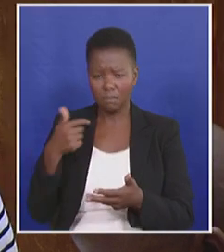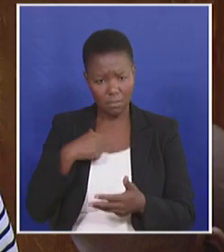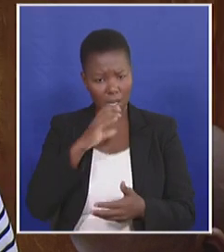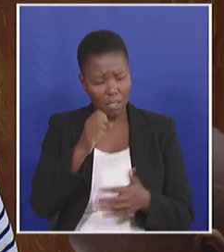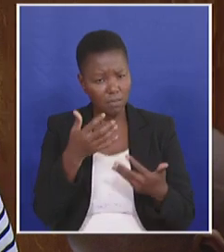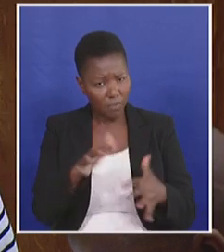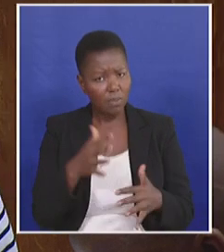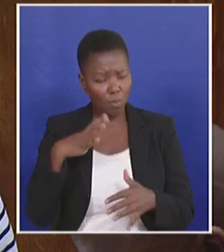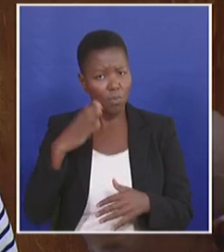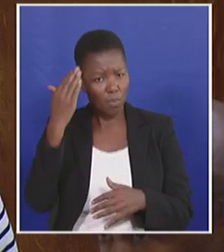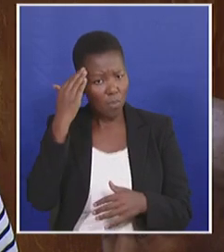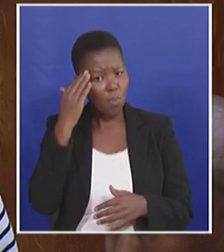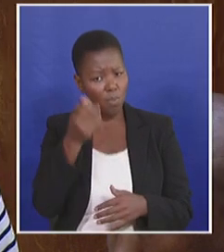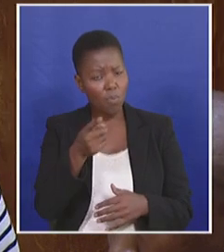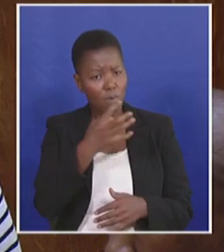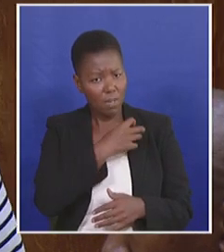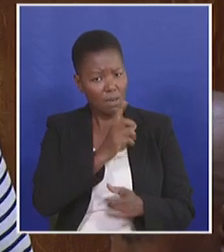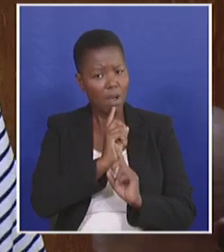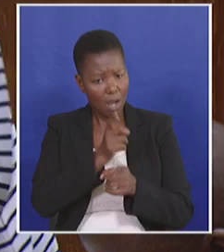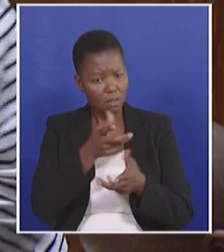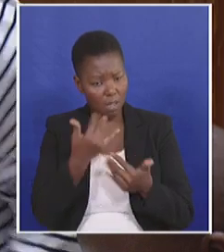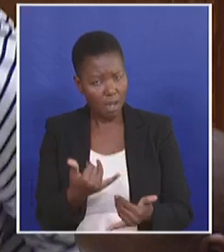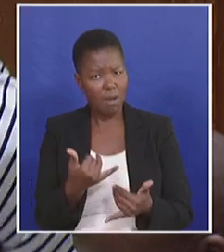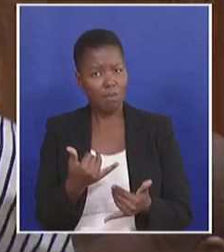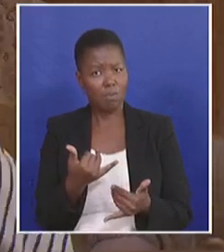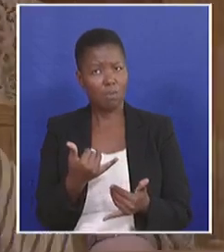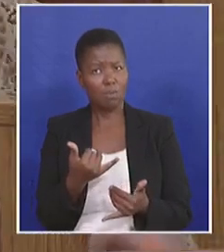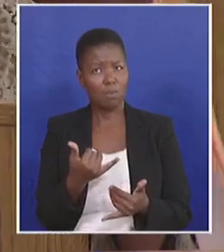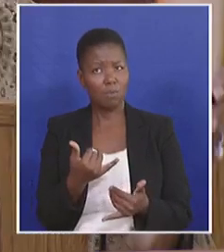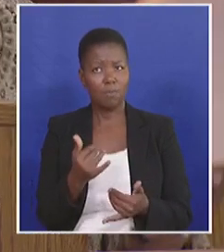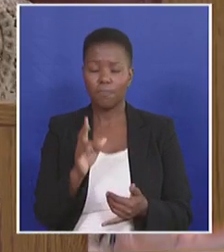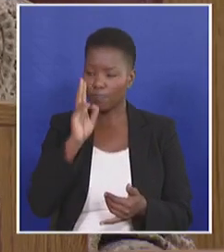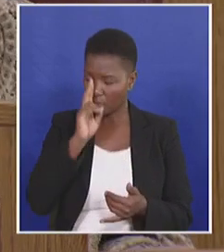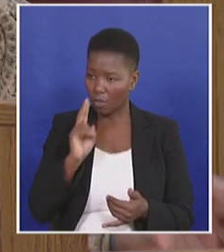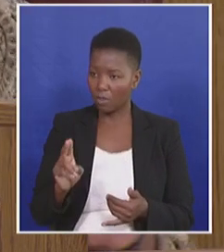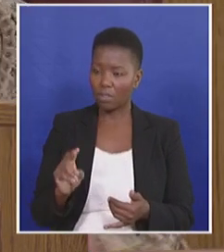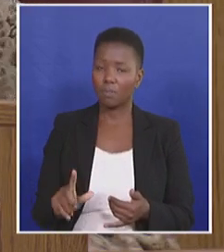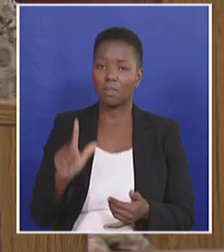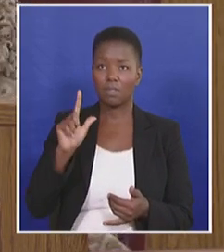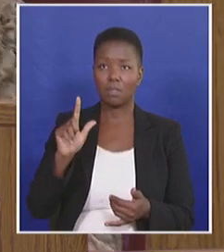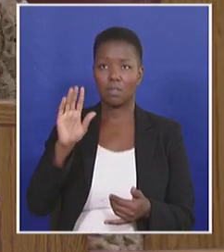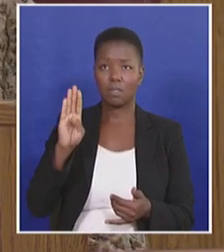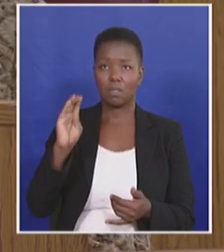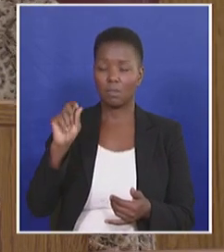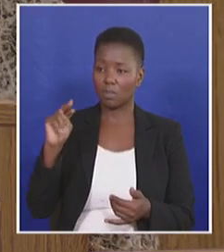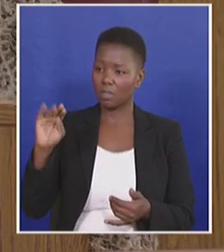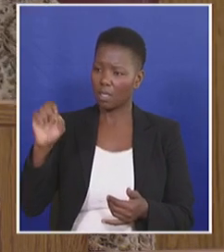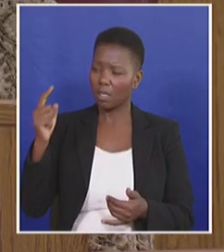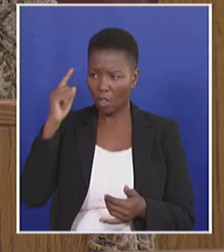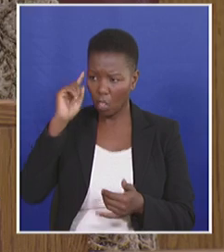I would like the Minister to answer the question which I posed. Honourable Labuskaghni, I gave you the opportunity because I